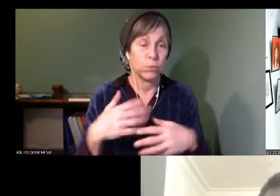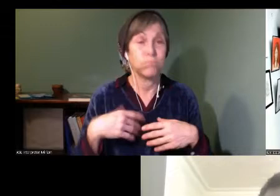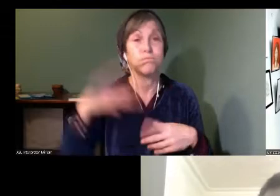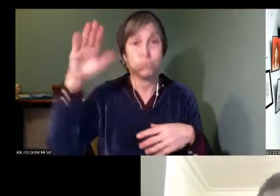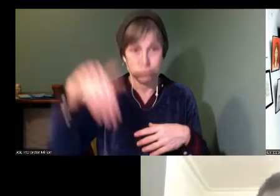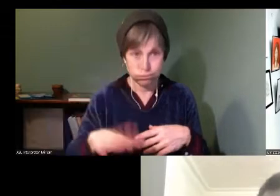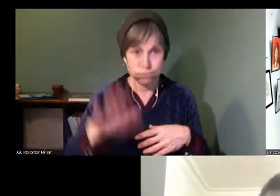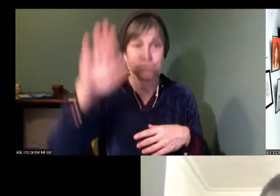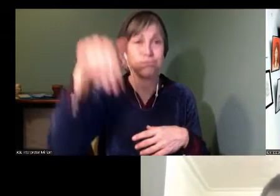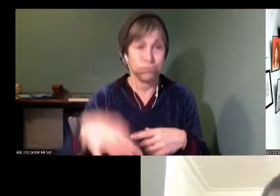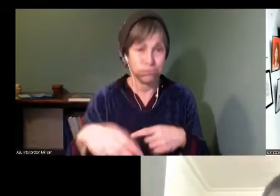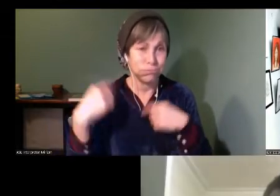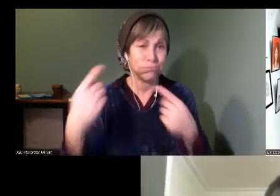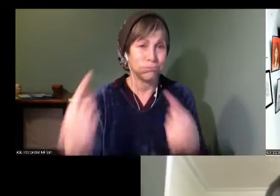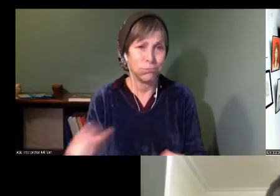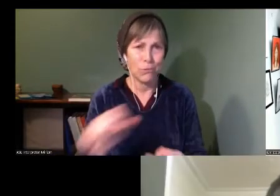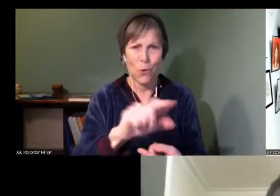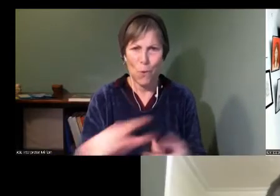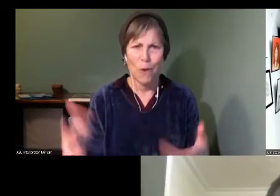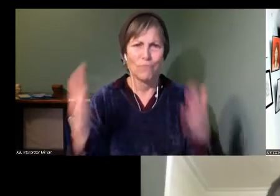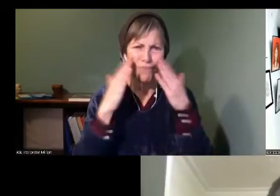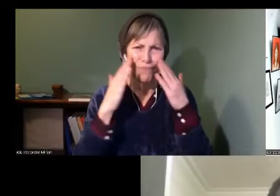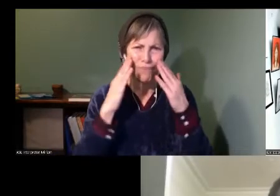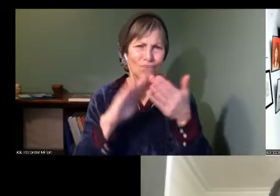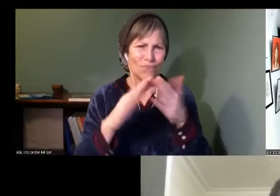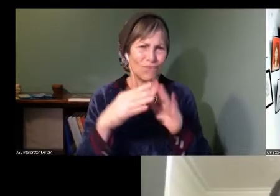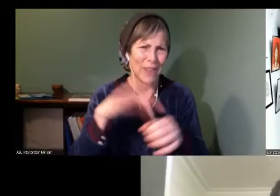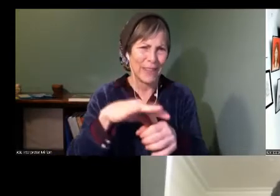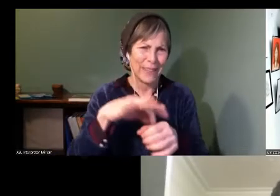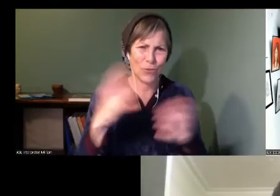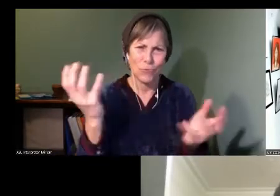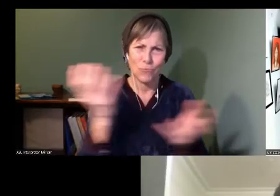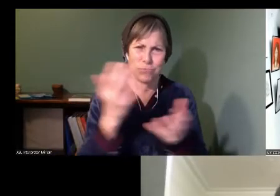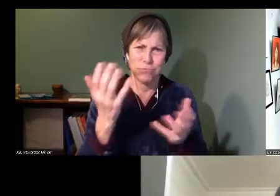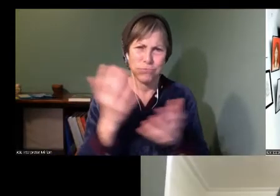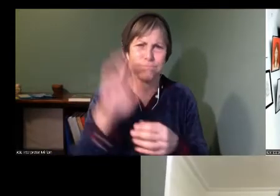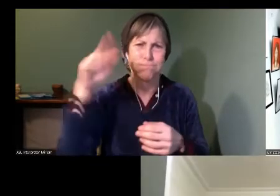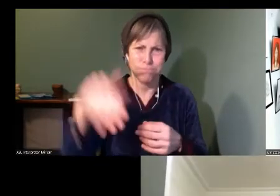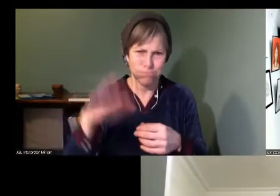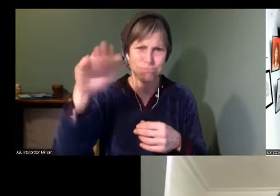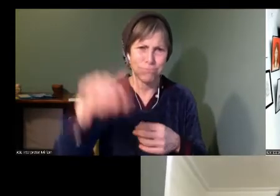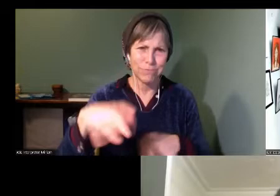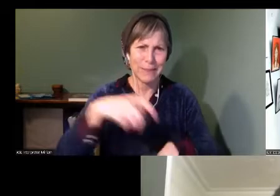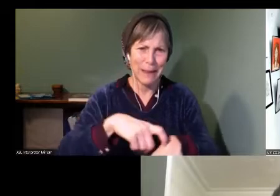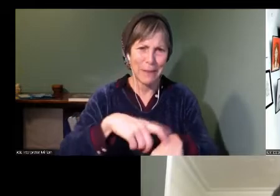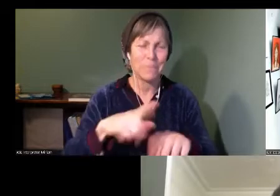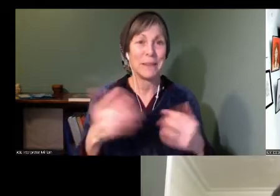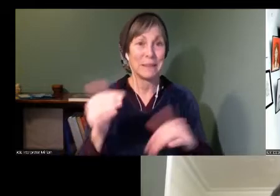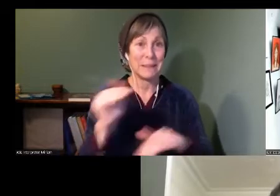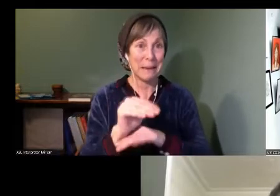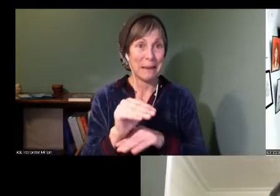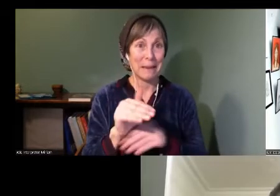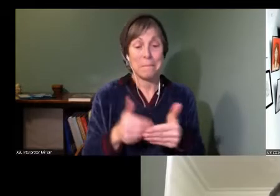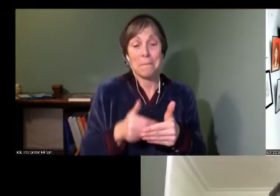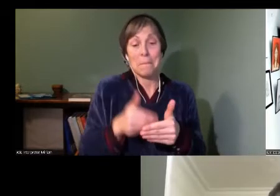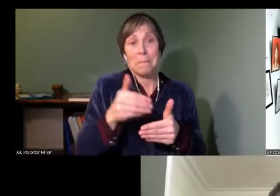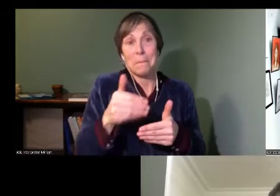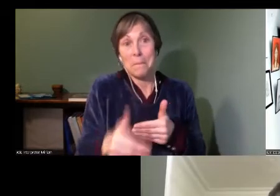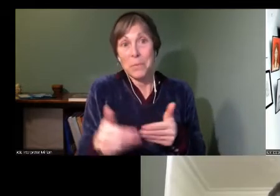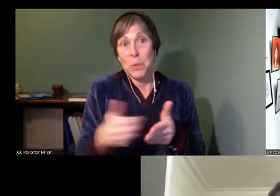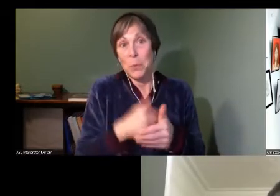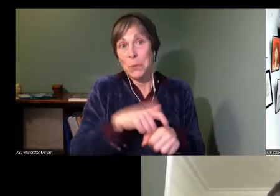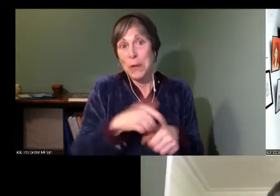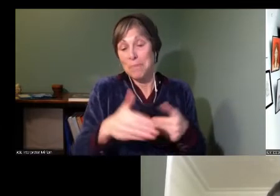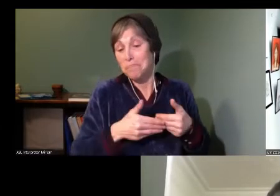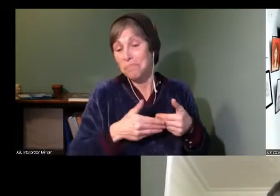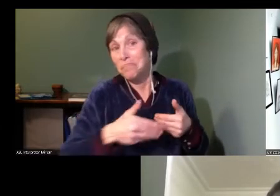as we all know in municipal elections but uh with tonight uh the next chapter is being written and and